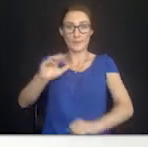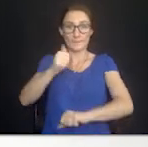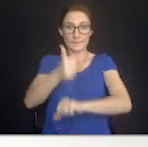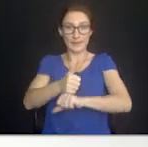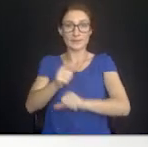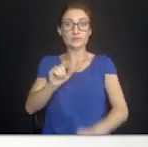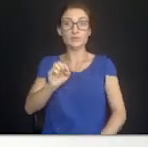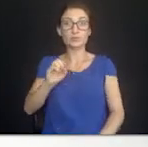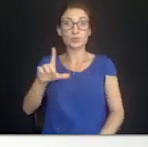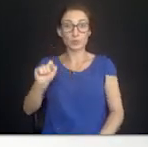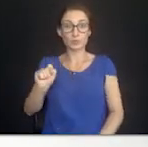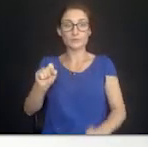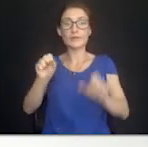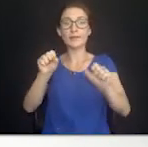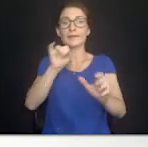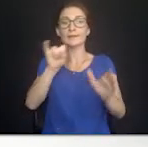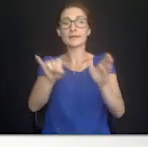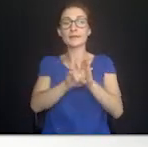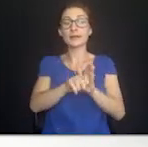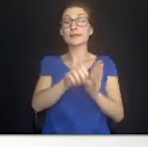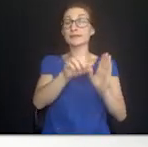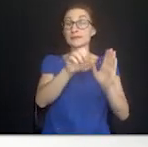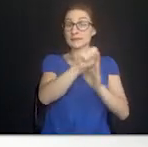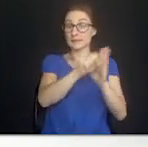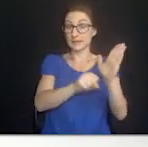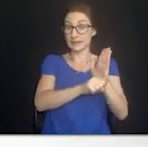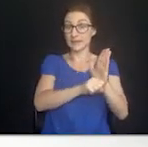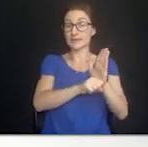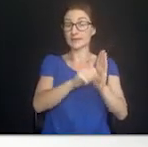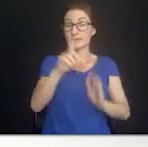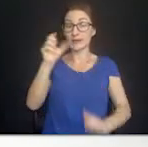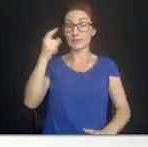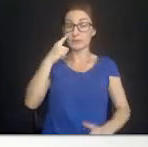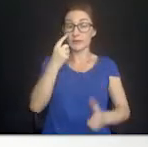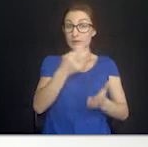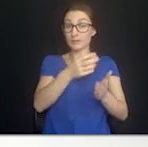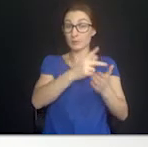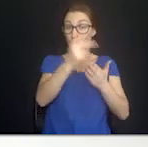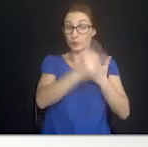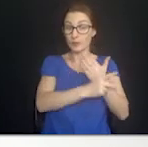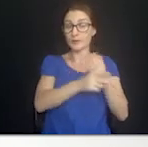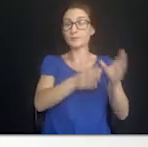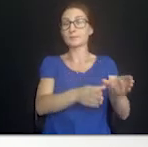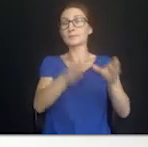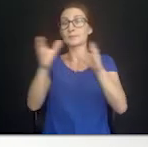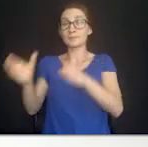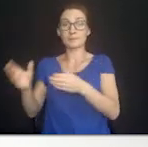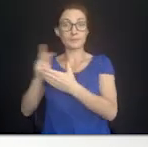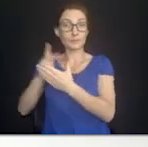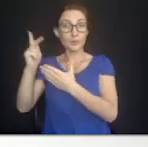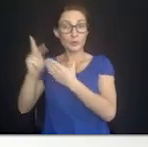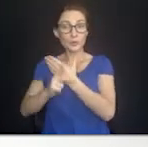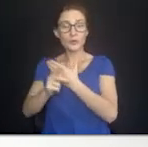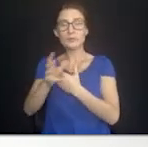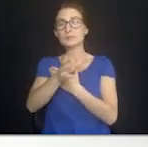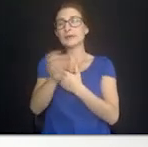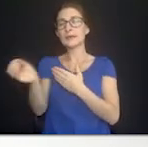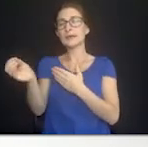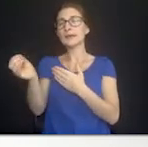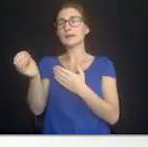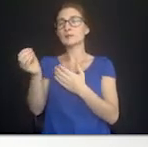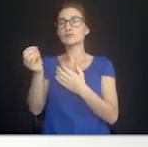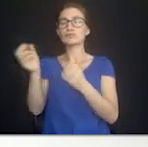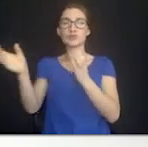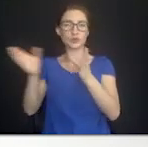agency created to help families with identifying state government programs, as well as identifying